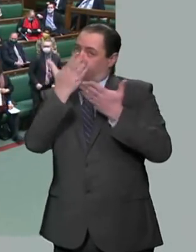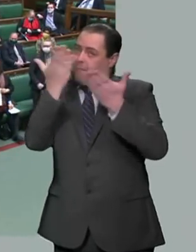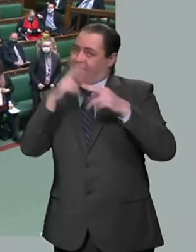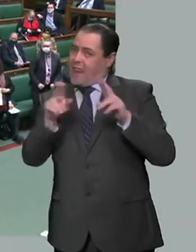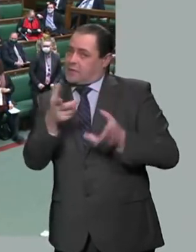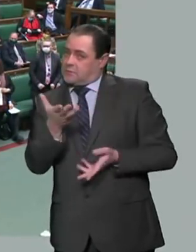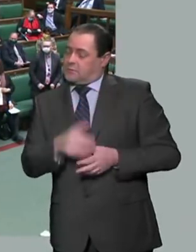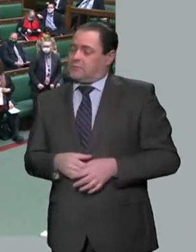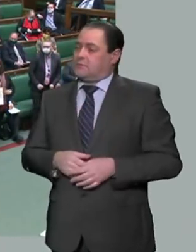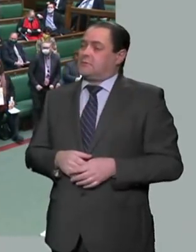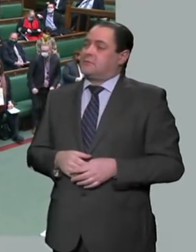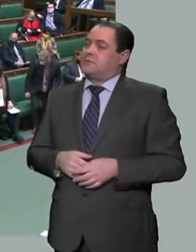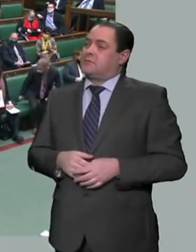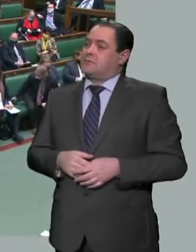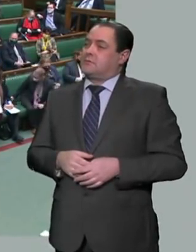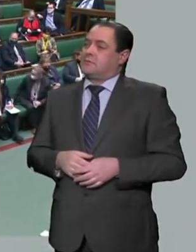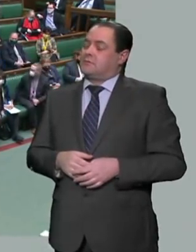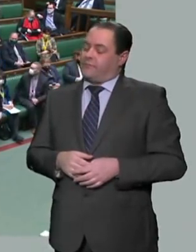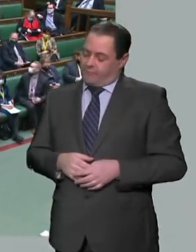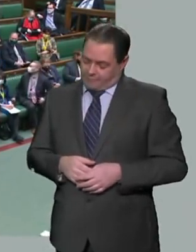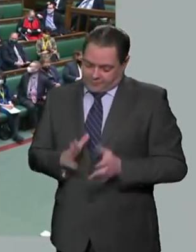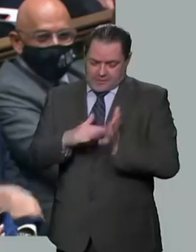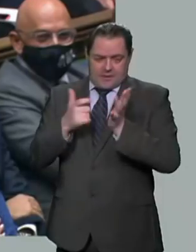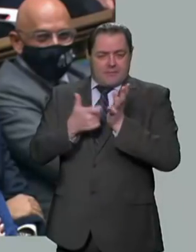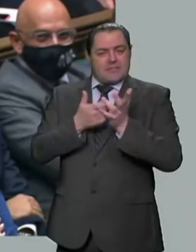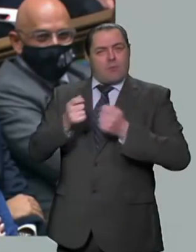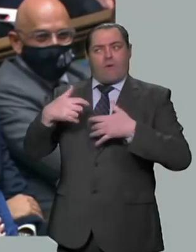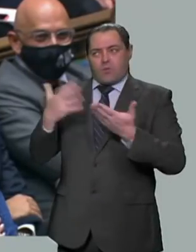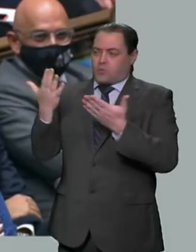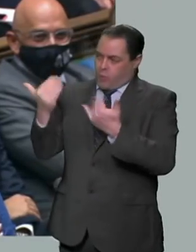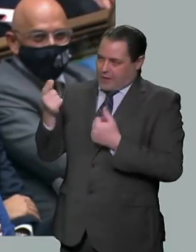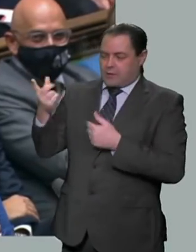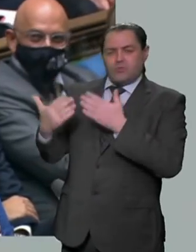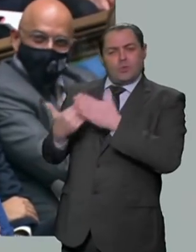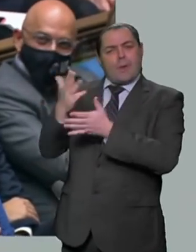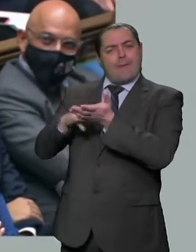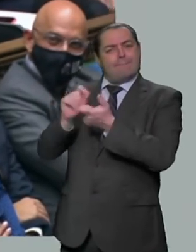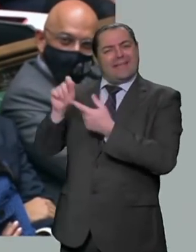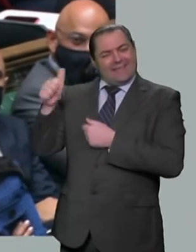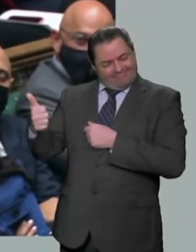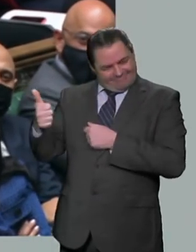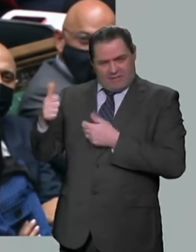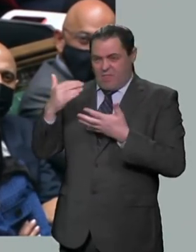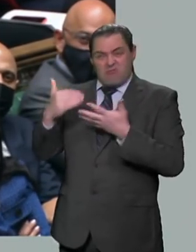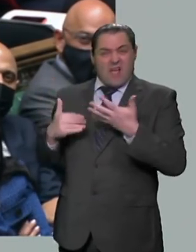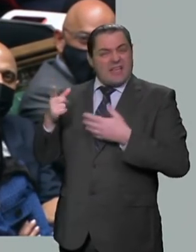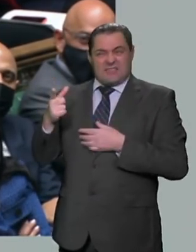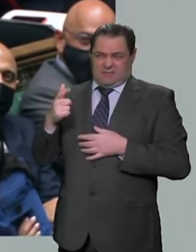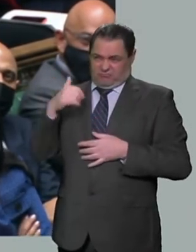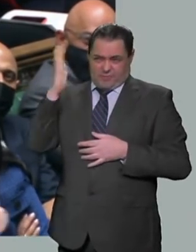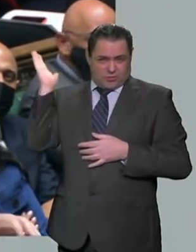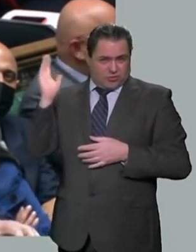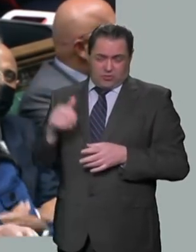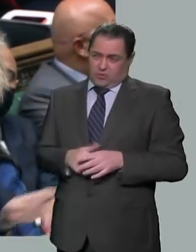Mr. Speaker, of course, I welcome the honourable lady to her place. But for the rest of what he had to say, Mr. Speaker, I think balls was the